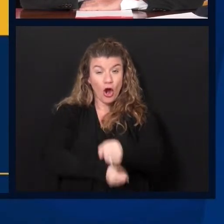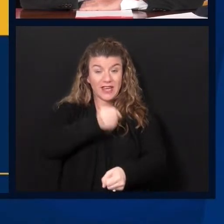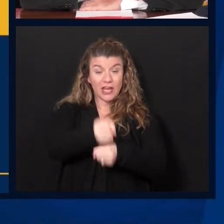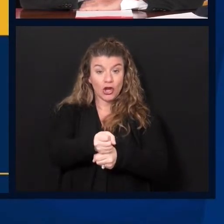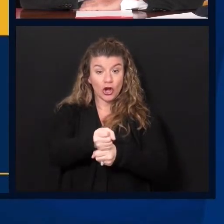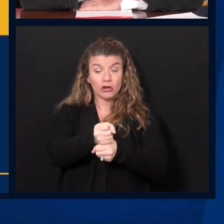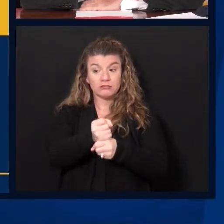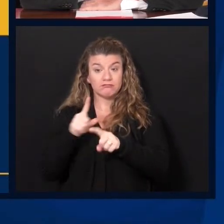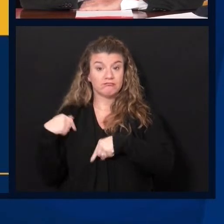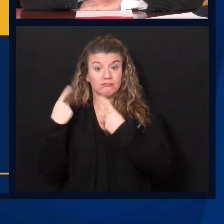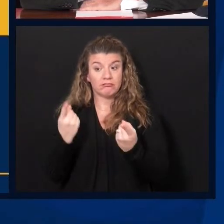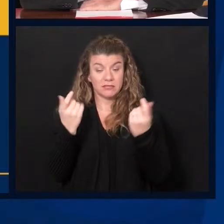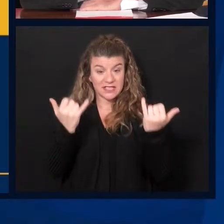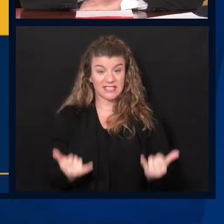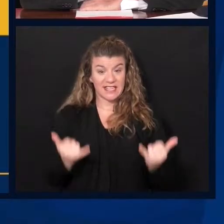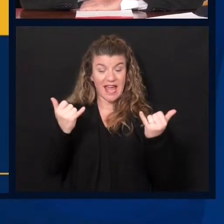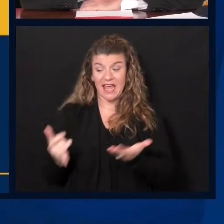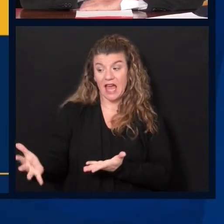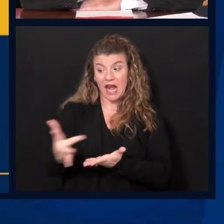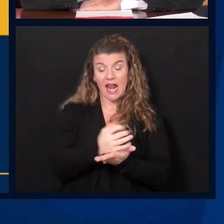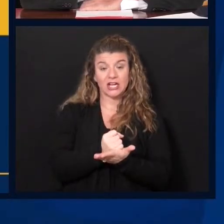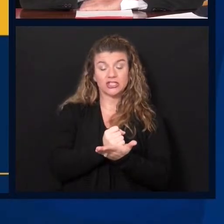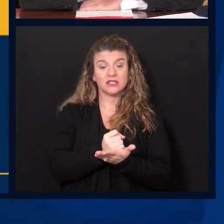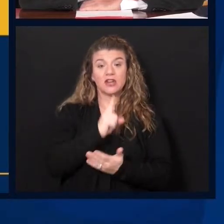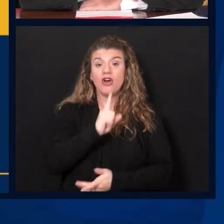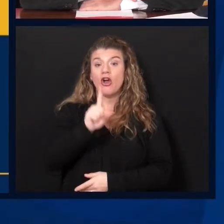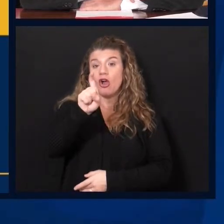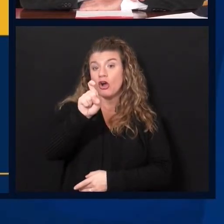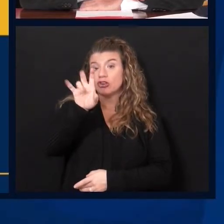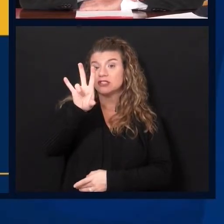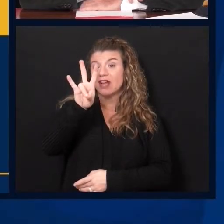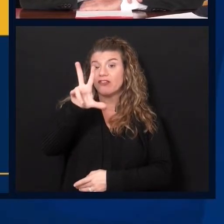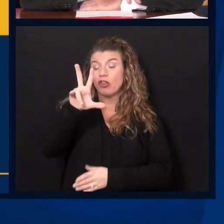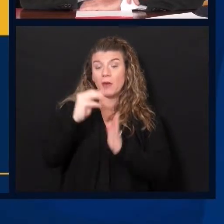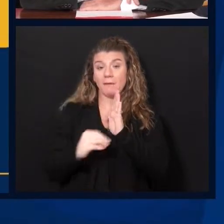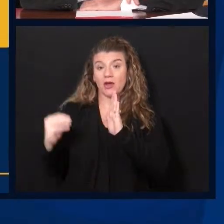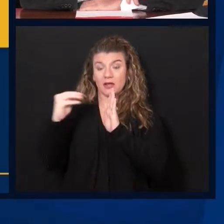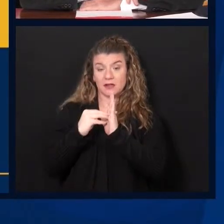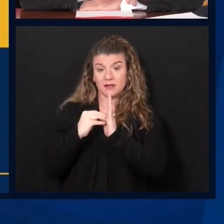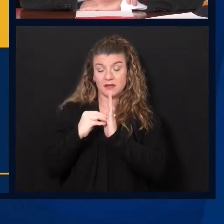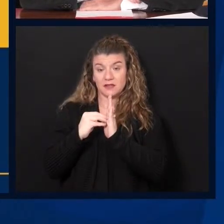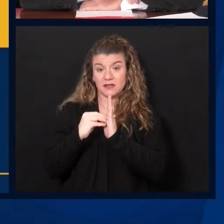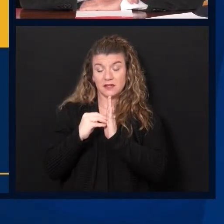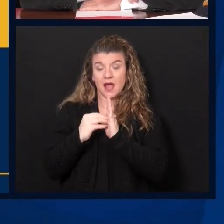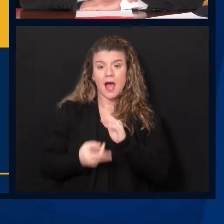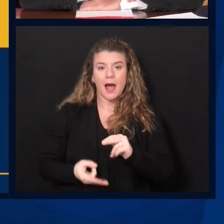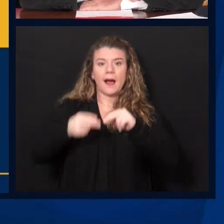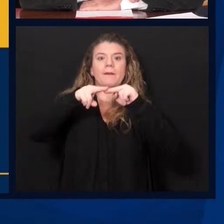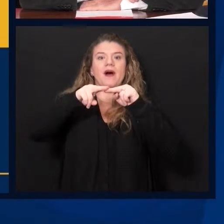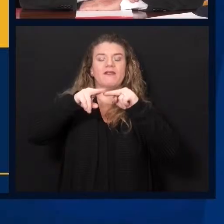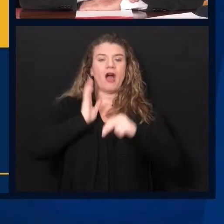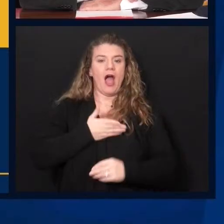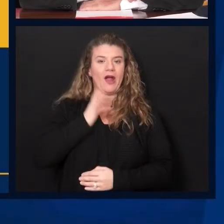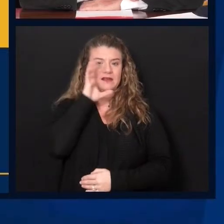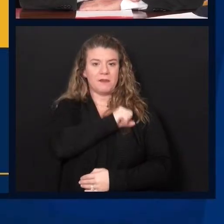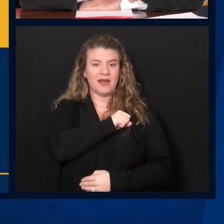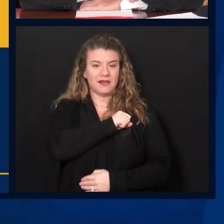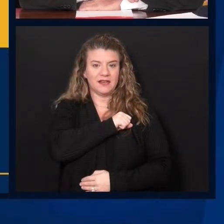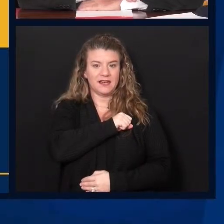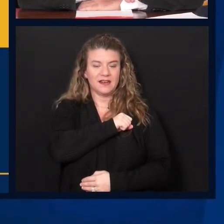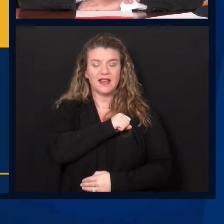year-to-date collections are $173 million above estimate,